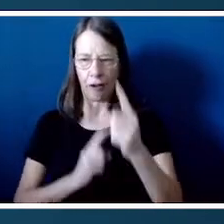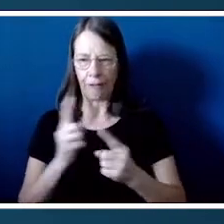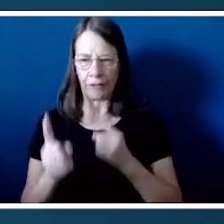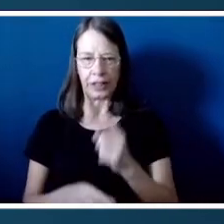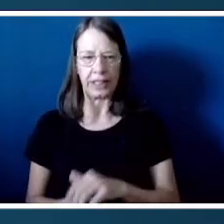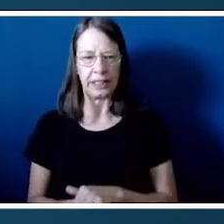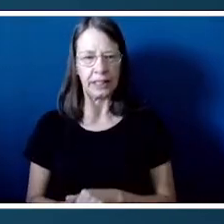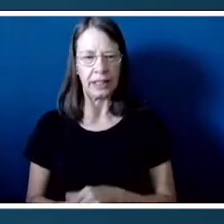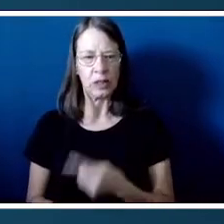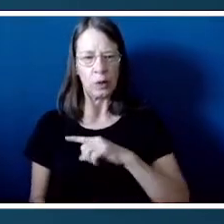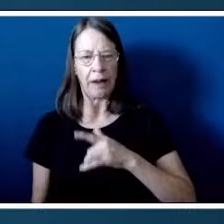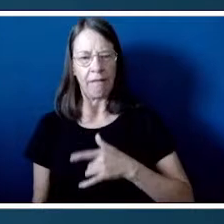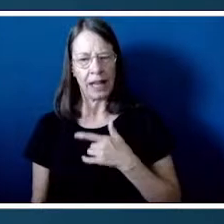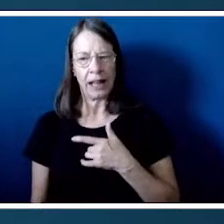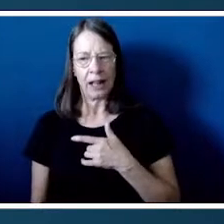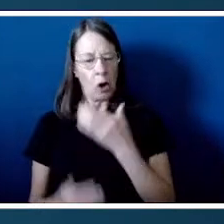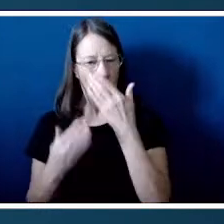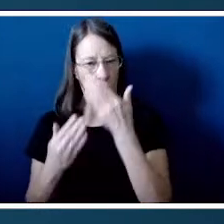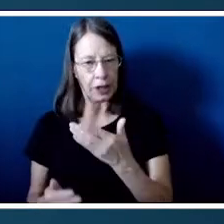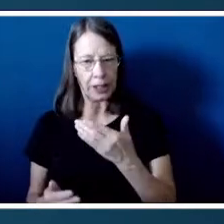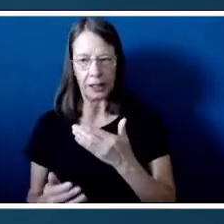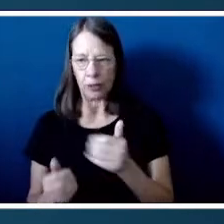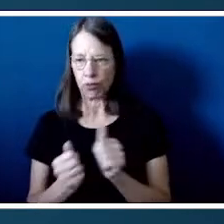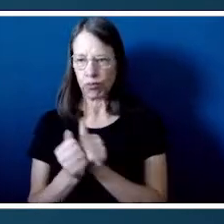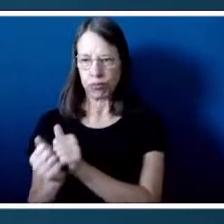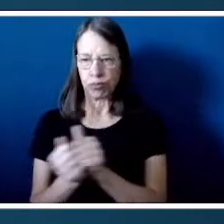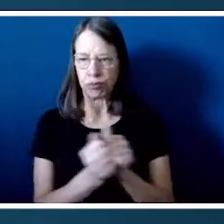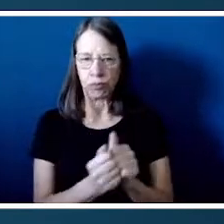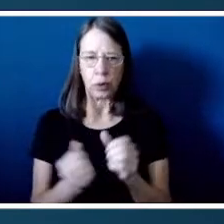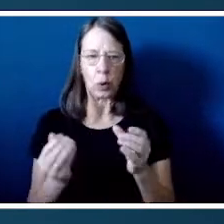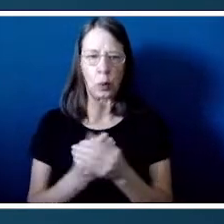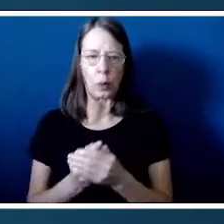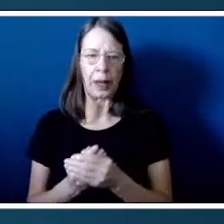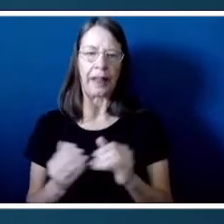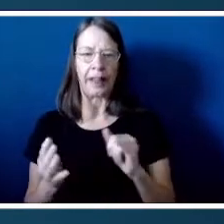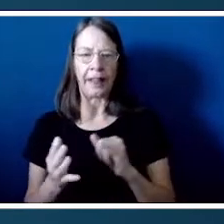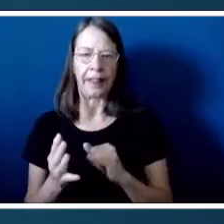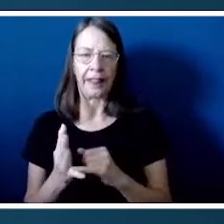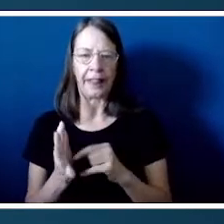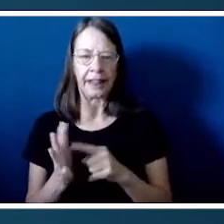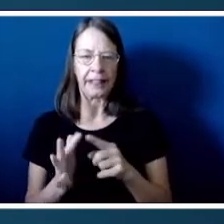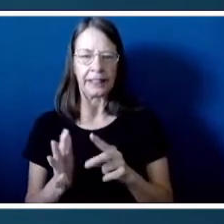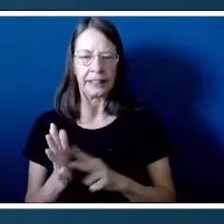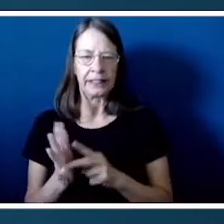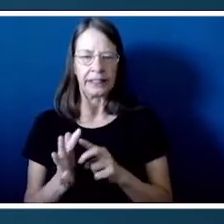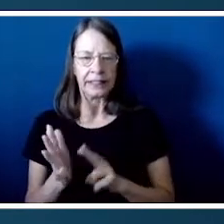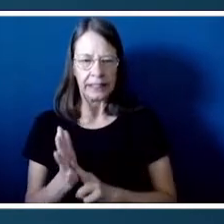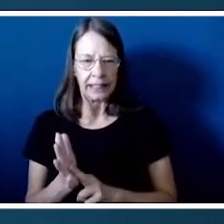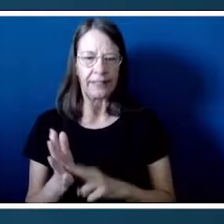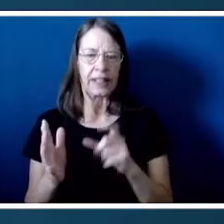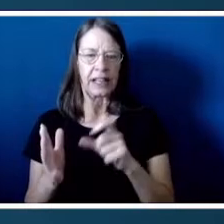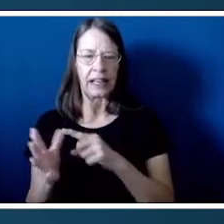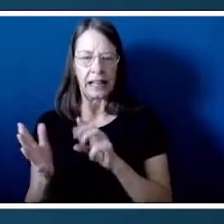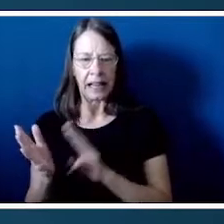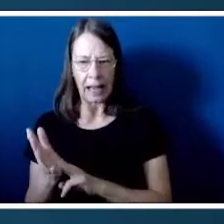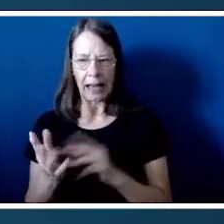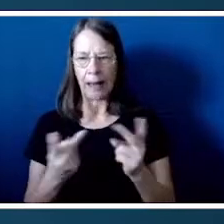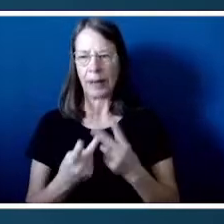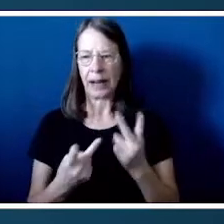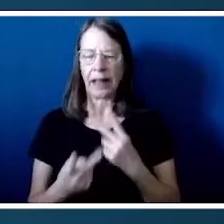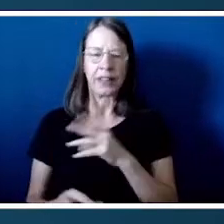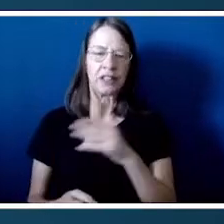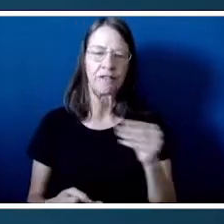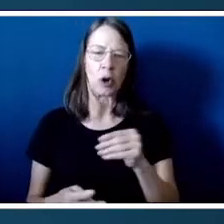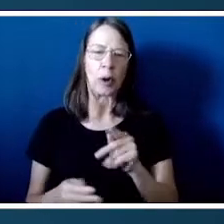be co-convening again with Stephen Howes, with Cam, and with our other friends from the Development Policy Center. It